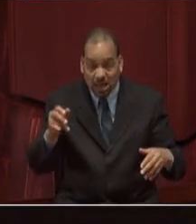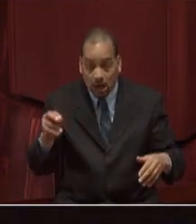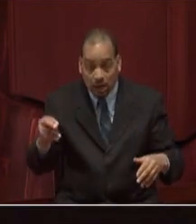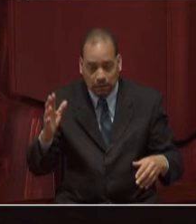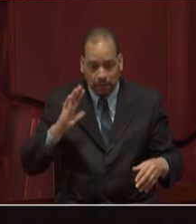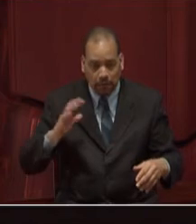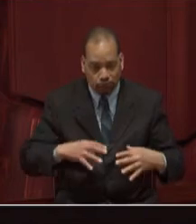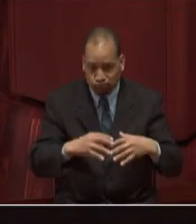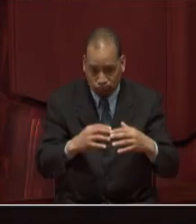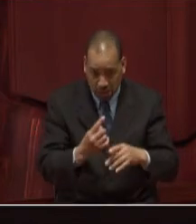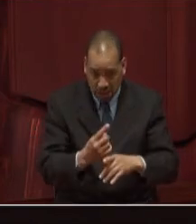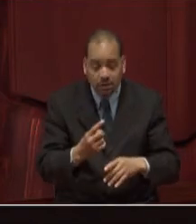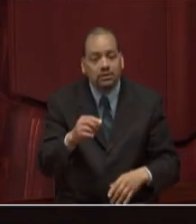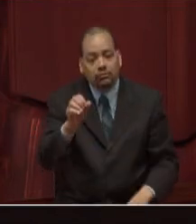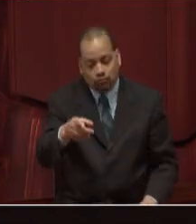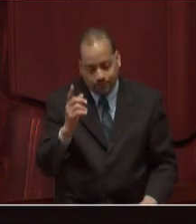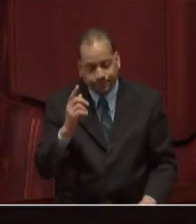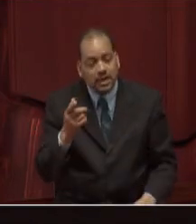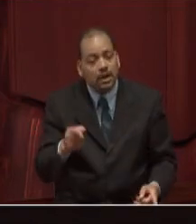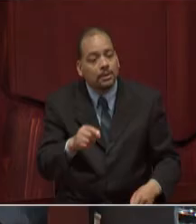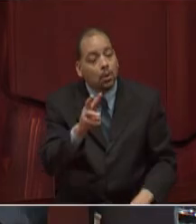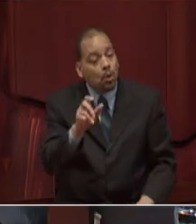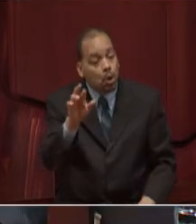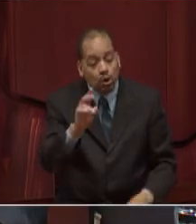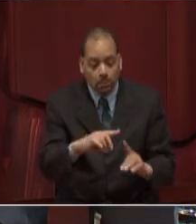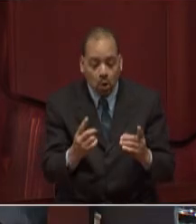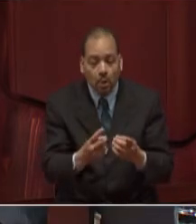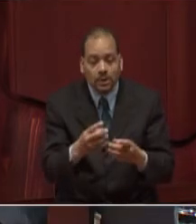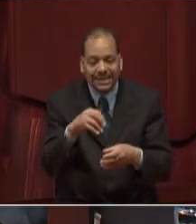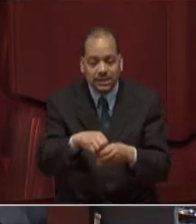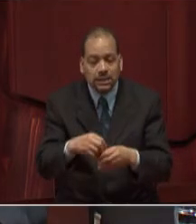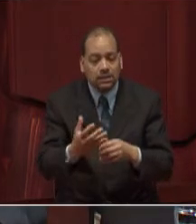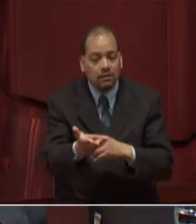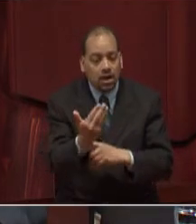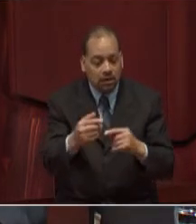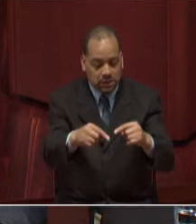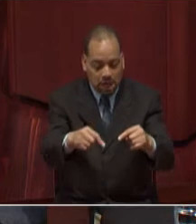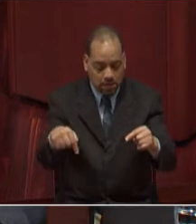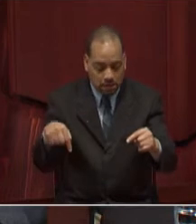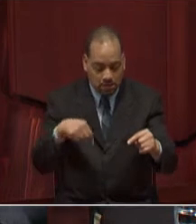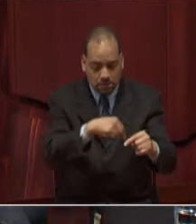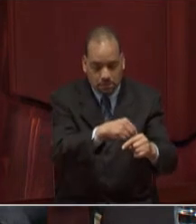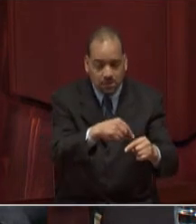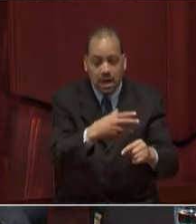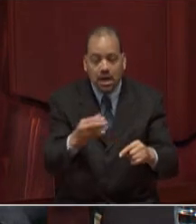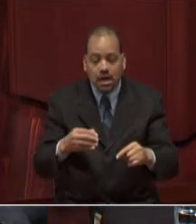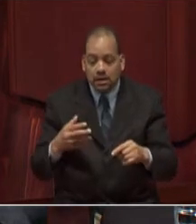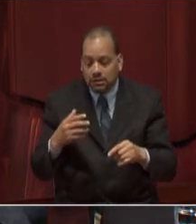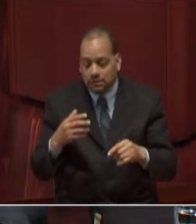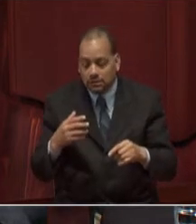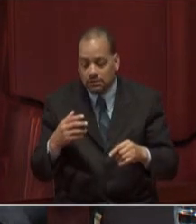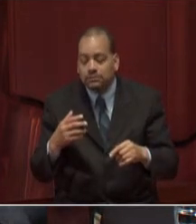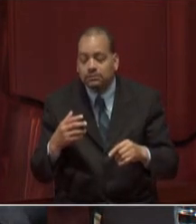Department, which by the end of the war was in the five-sided building, and Navy was in the temporary buildings down